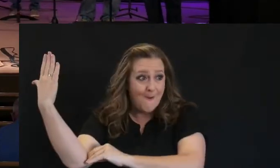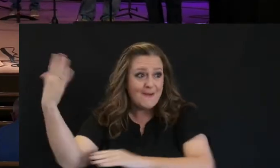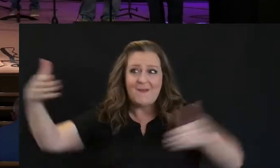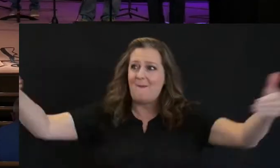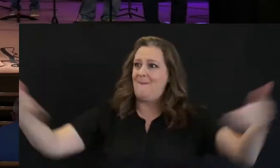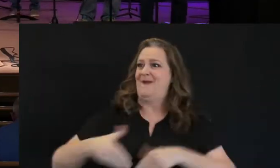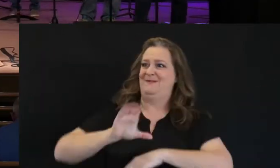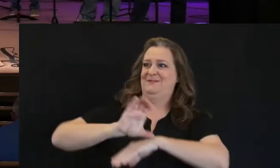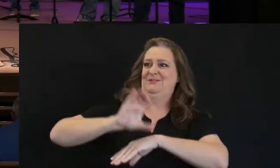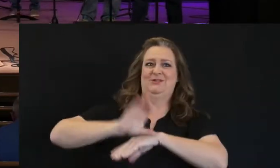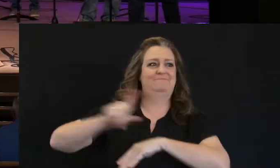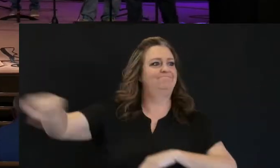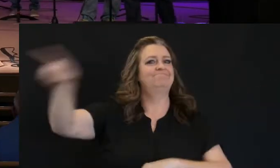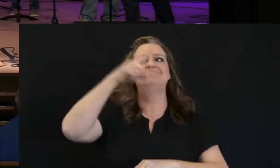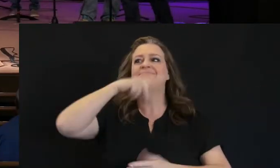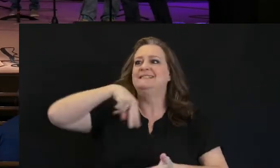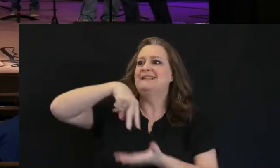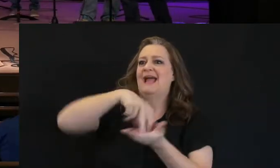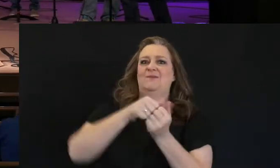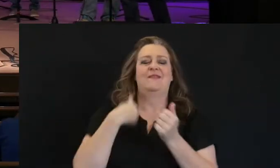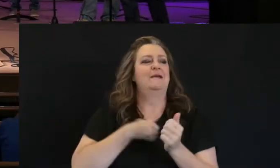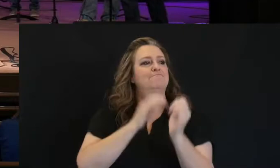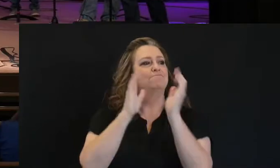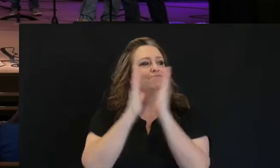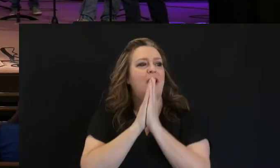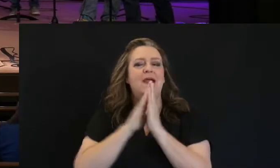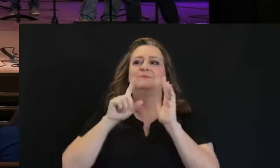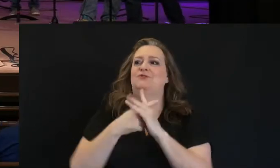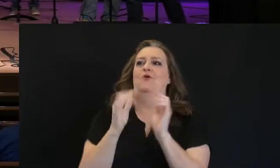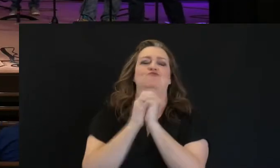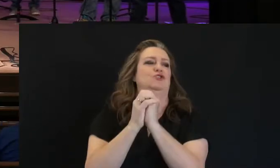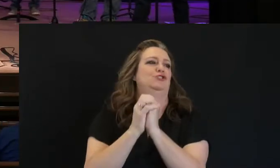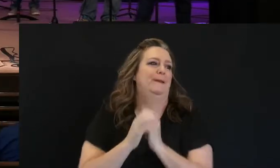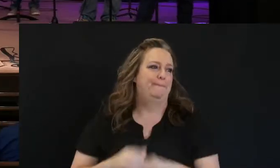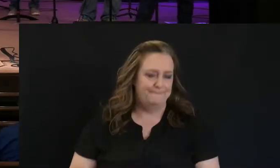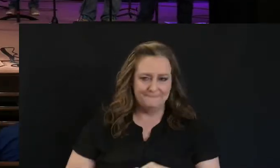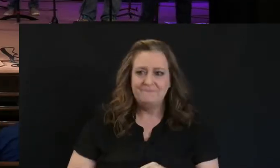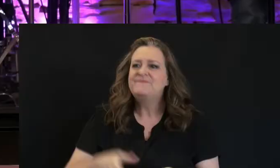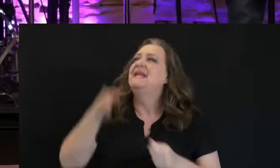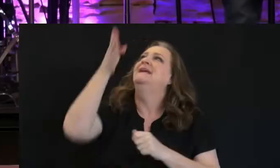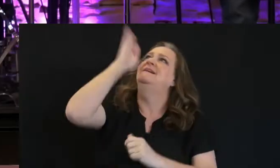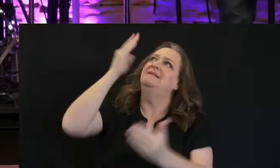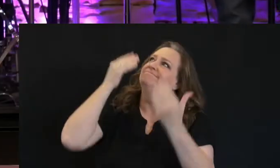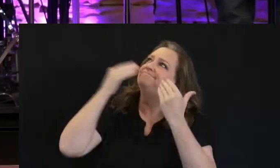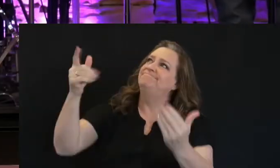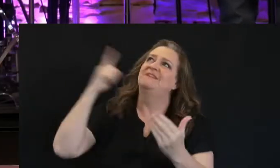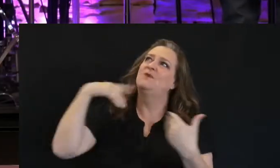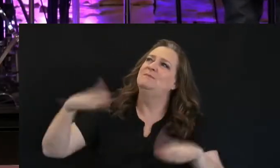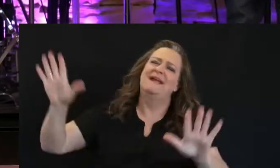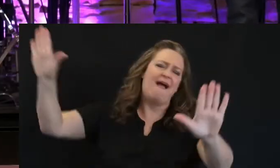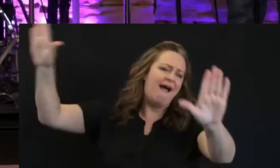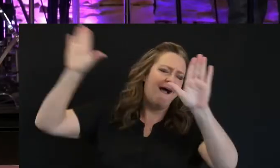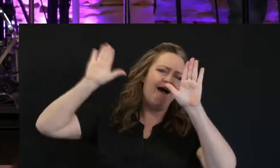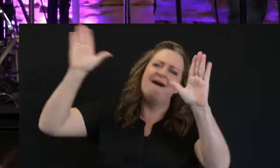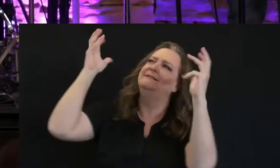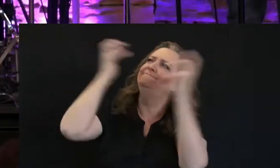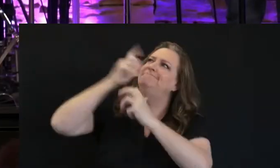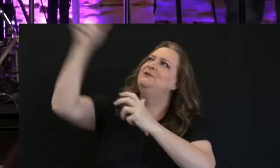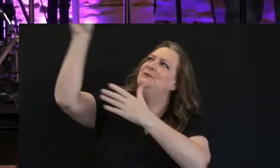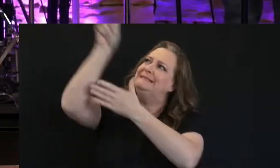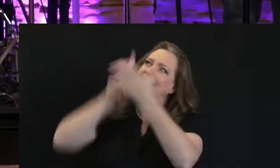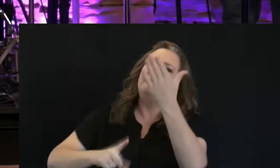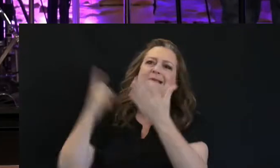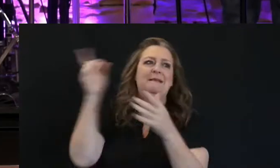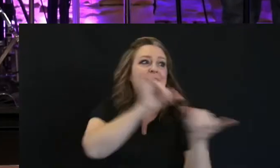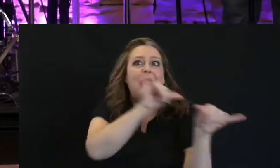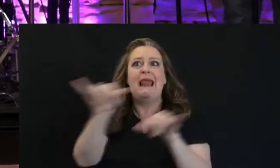Welcome to church. Will you guys stand with us? I'm going to pray and we're going to start worship. God, thank you for being so awesome that you designed something